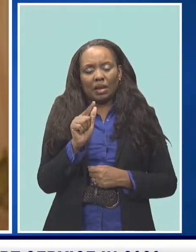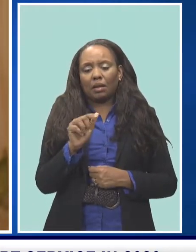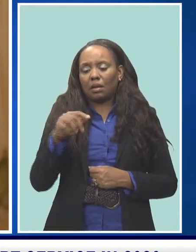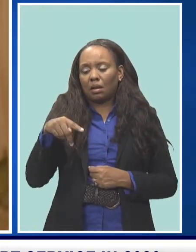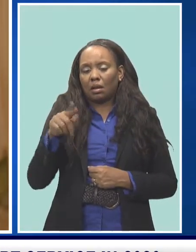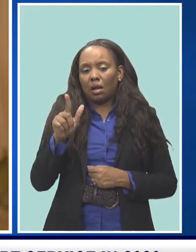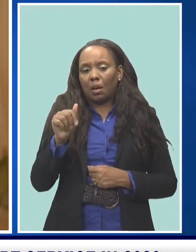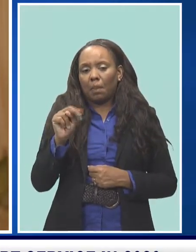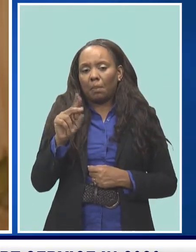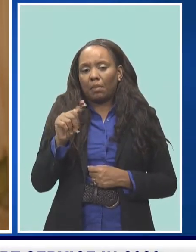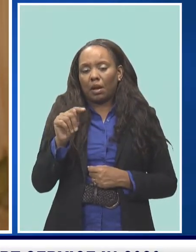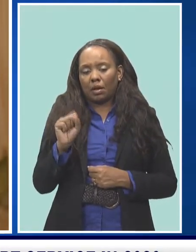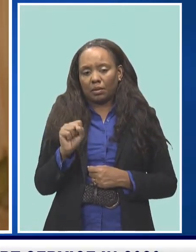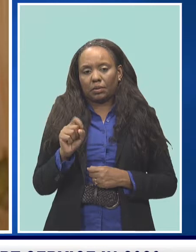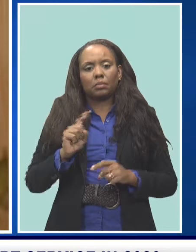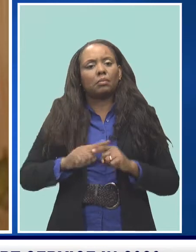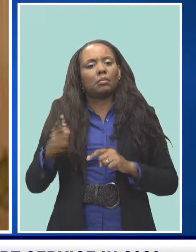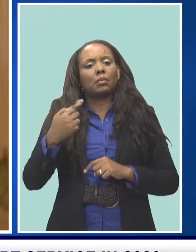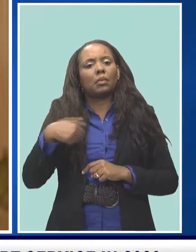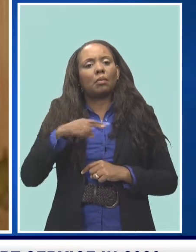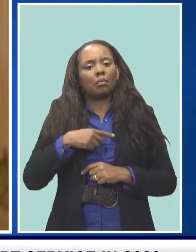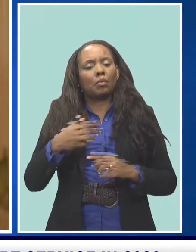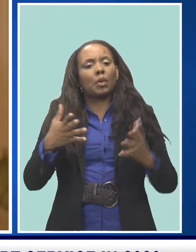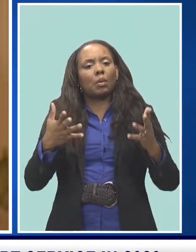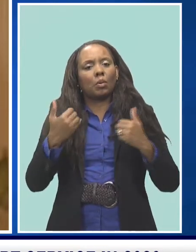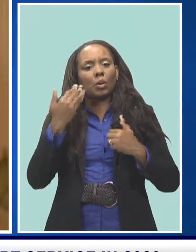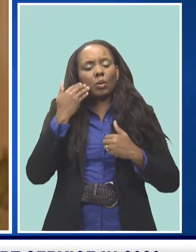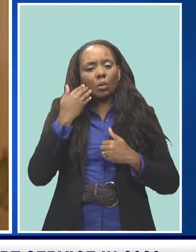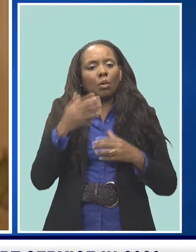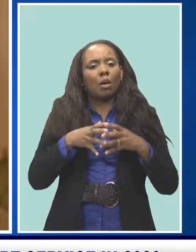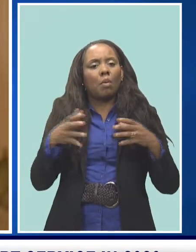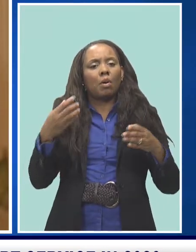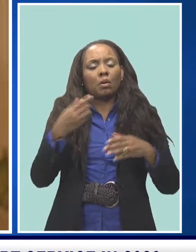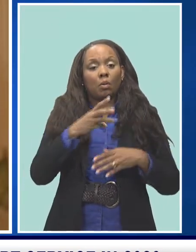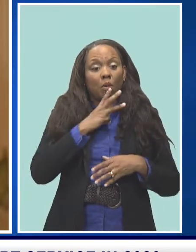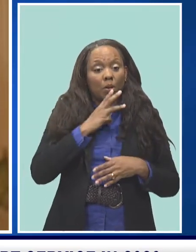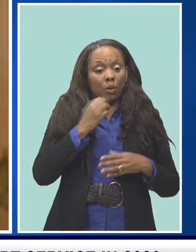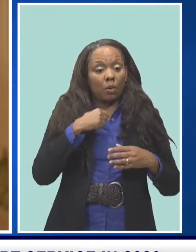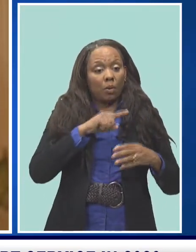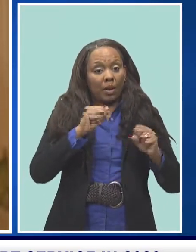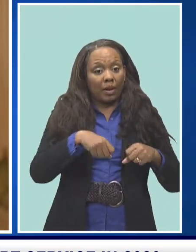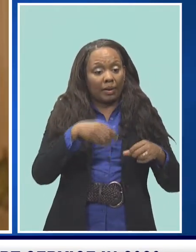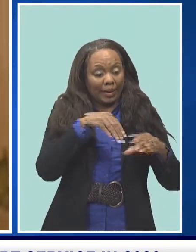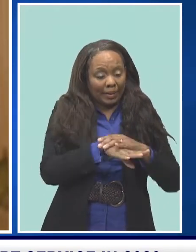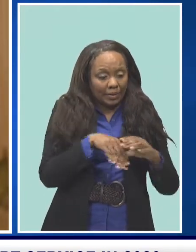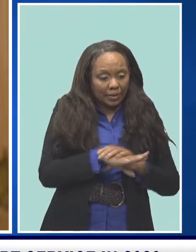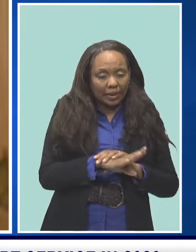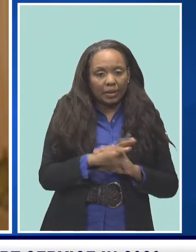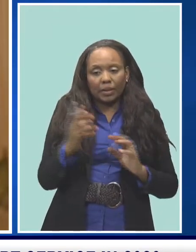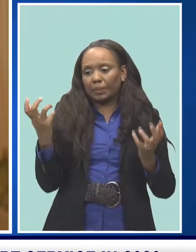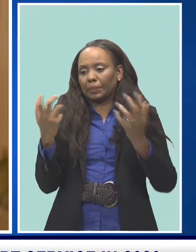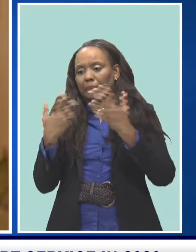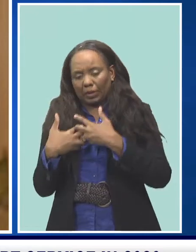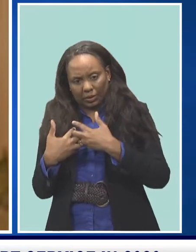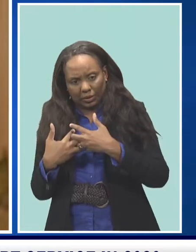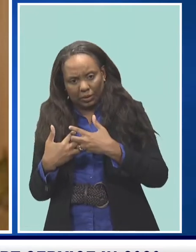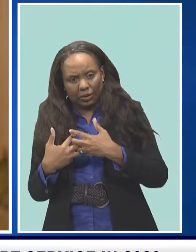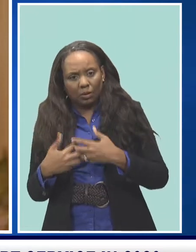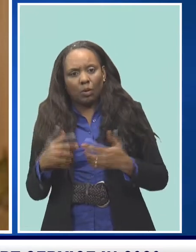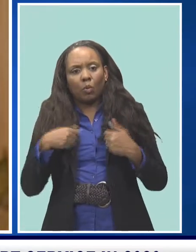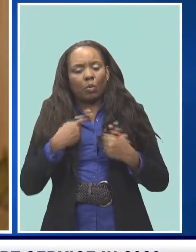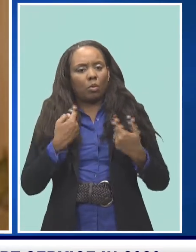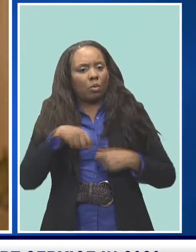manner the amount of water we can take matched to the distribution capacity that we have, so that we're not paying